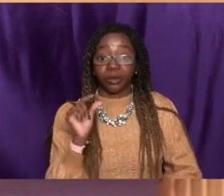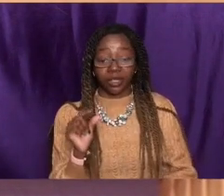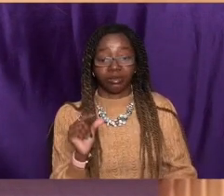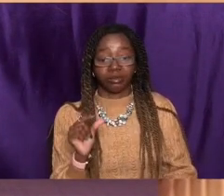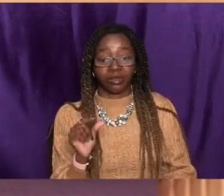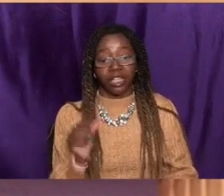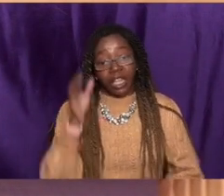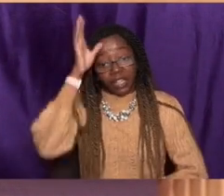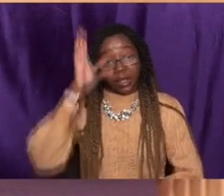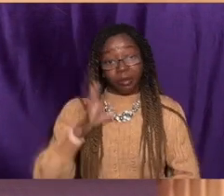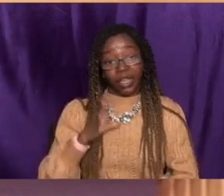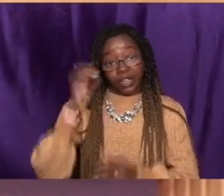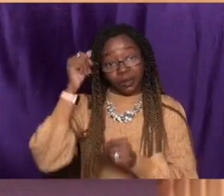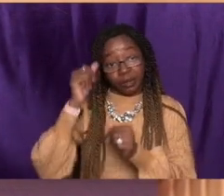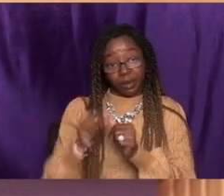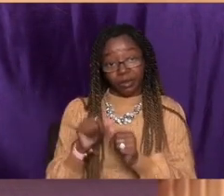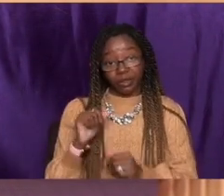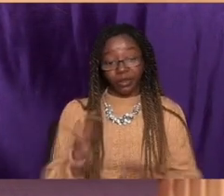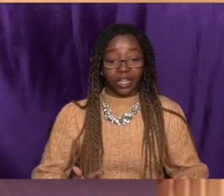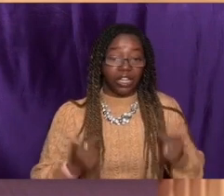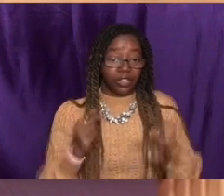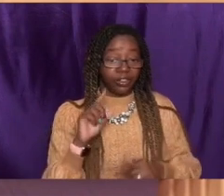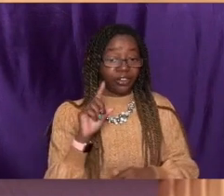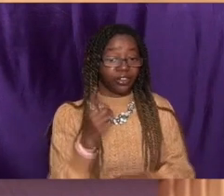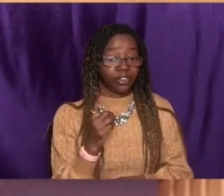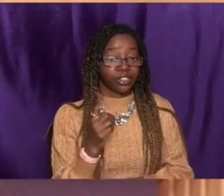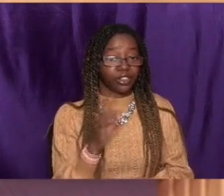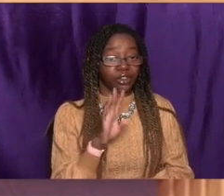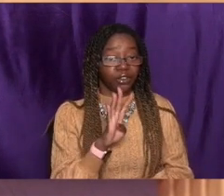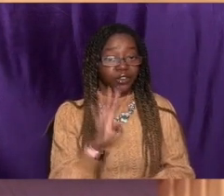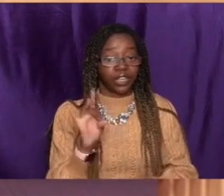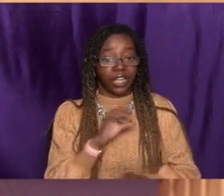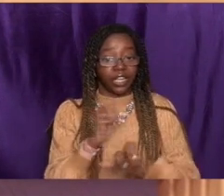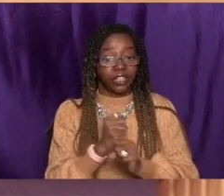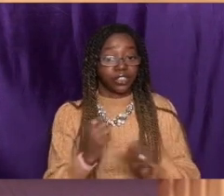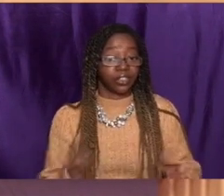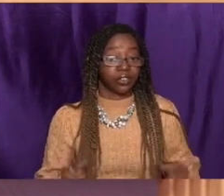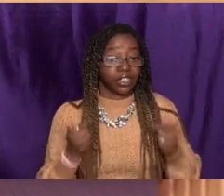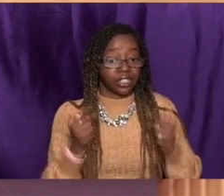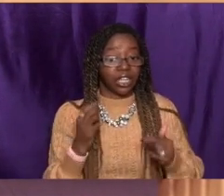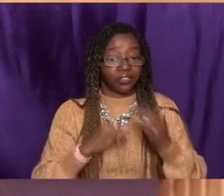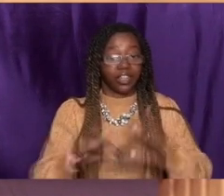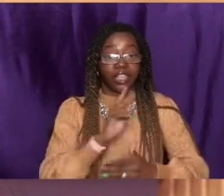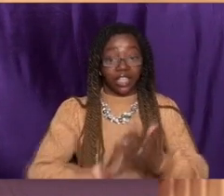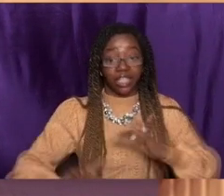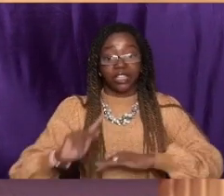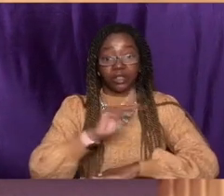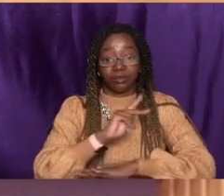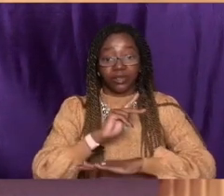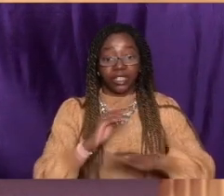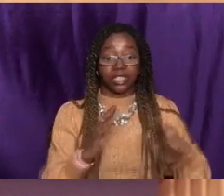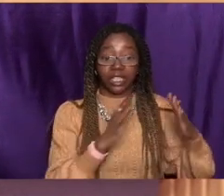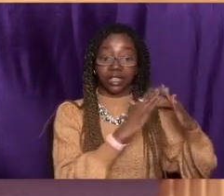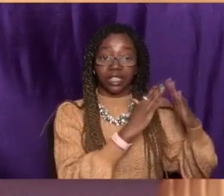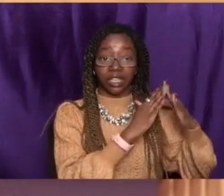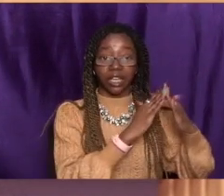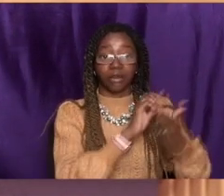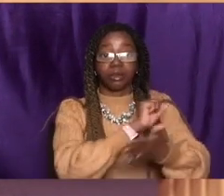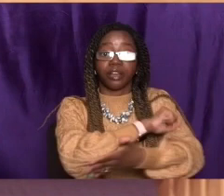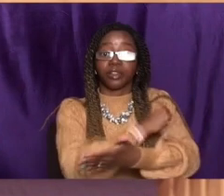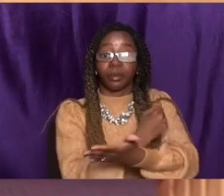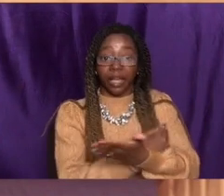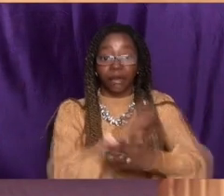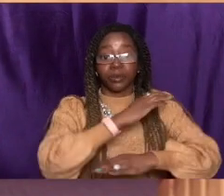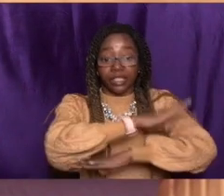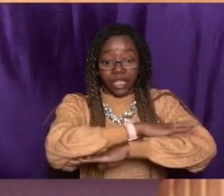you remember, lived the first 40 years of his life in Pharaoh's palace in Egypt. He was at the top, the center of power. Then